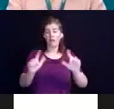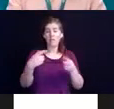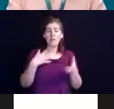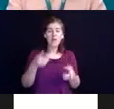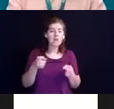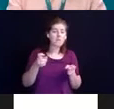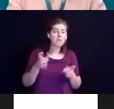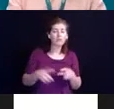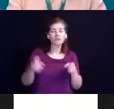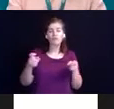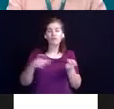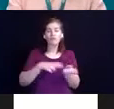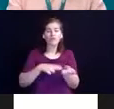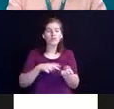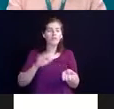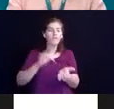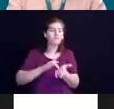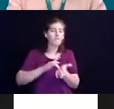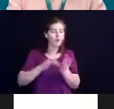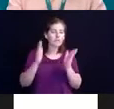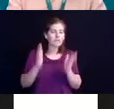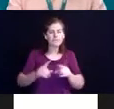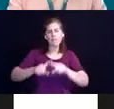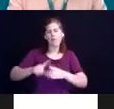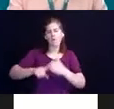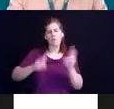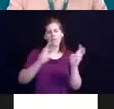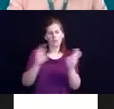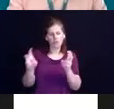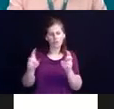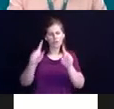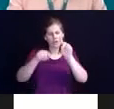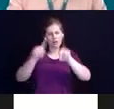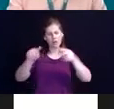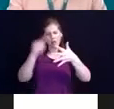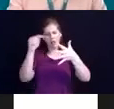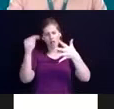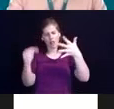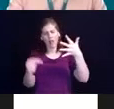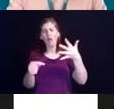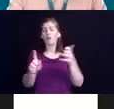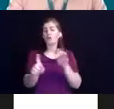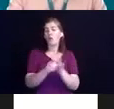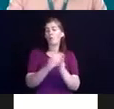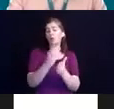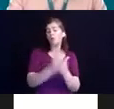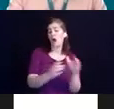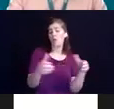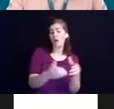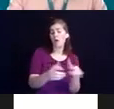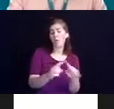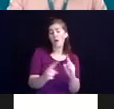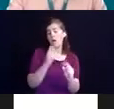of nursing, pharmacist, depending on what the issues are. And so these folks could come to some of the huddles, but not necessarily all of